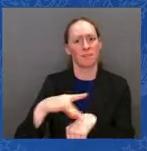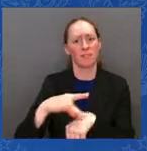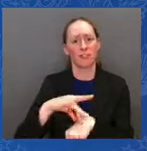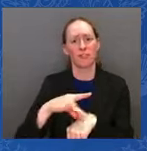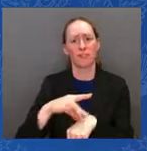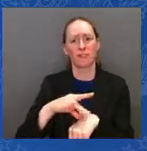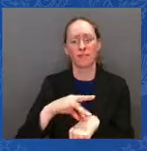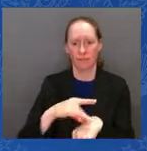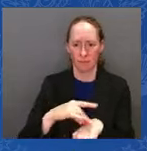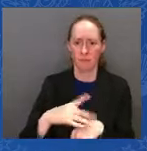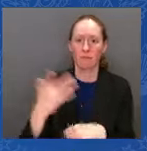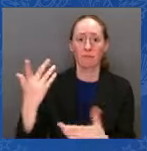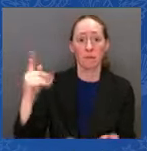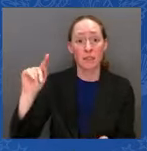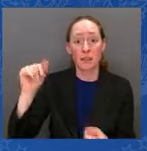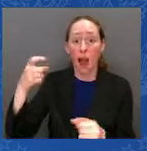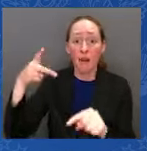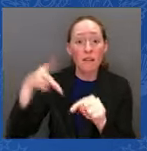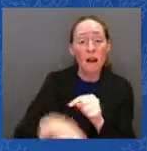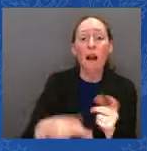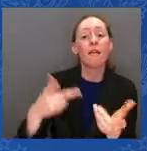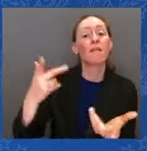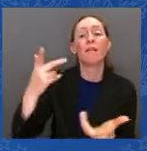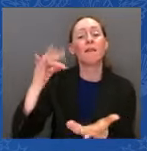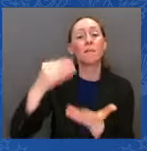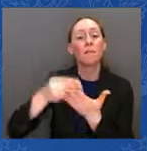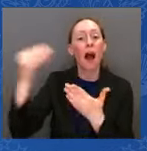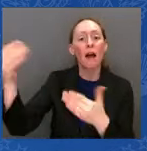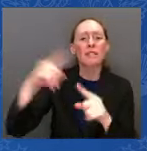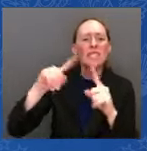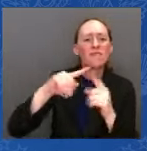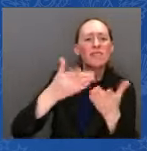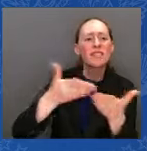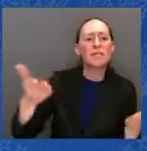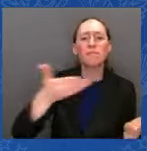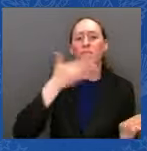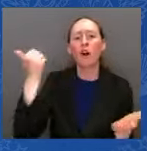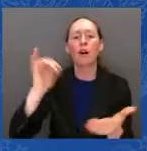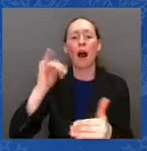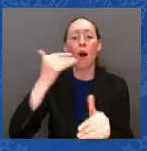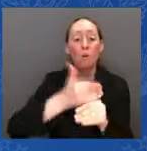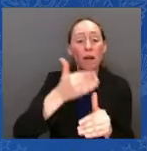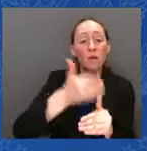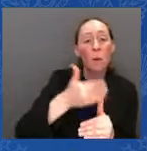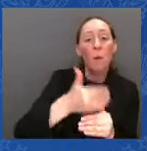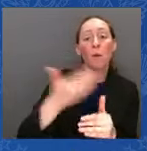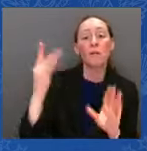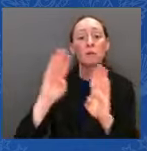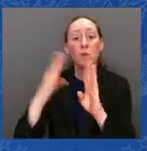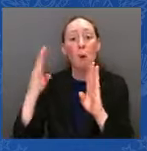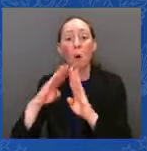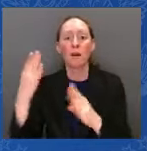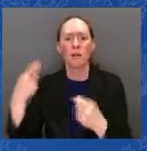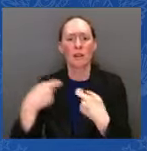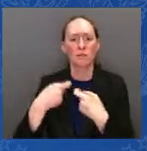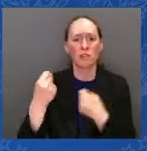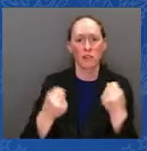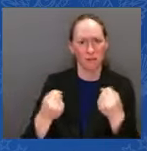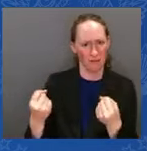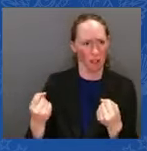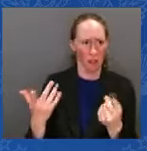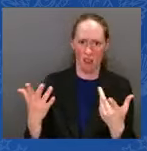windows, doors, appliances, electric vehicles can save an average of $1,000 a year. Look, tax credits for